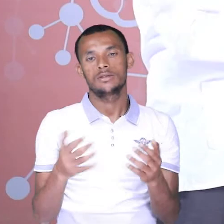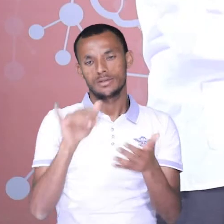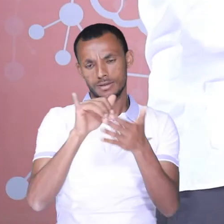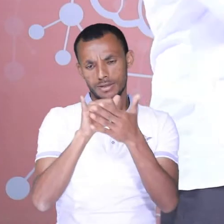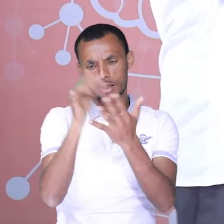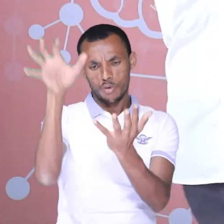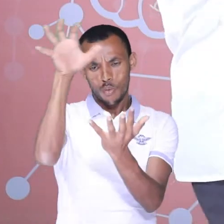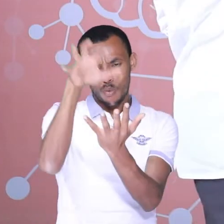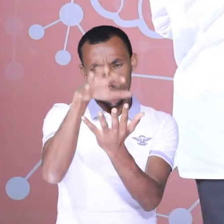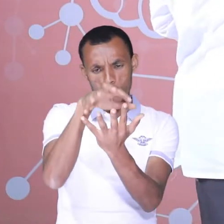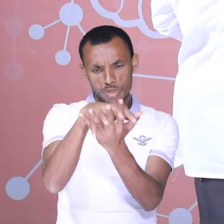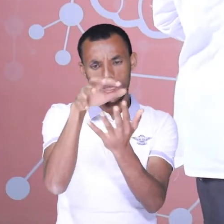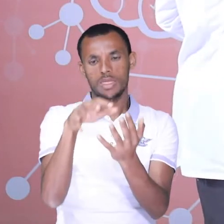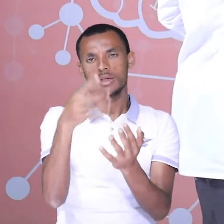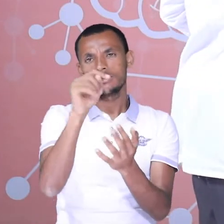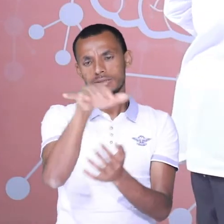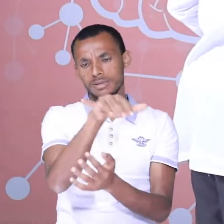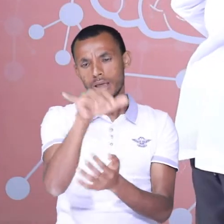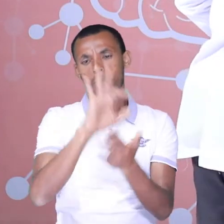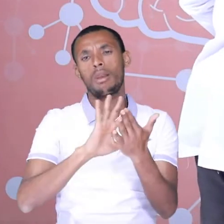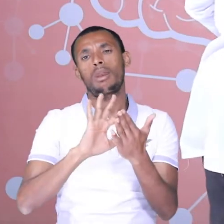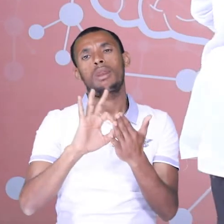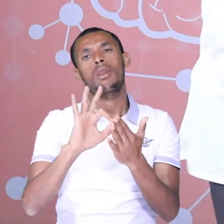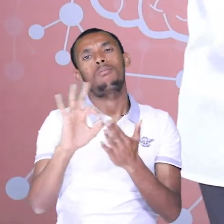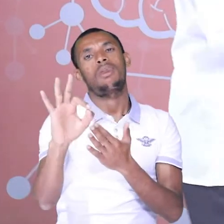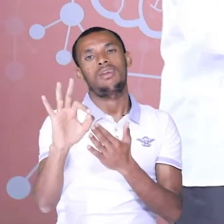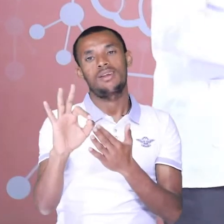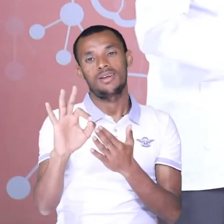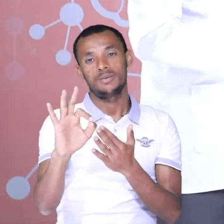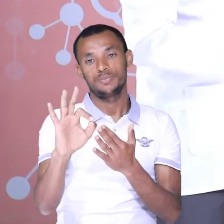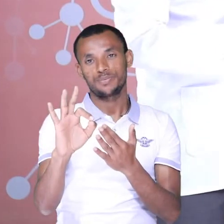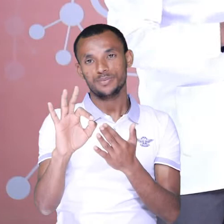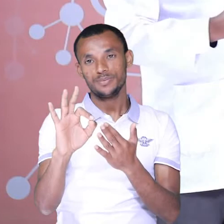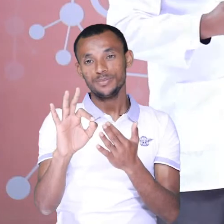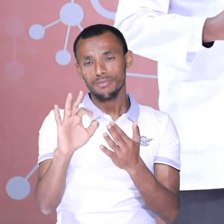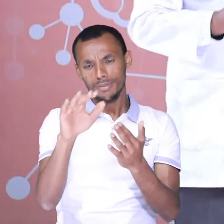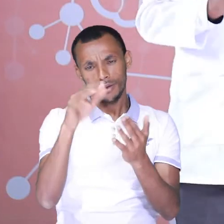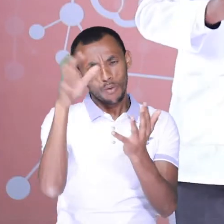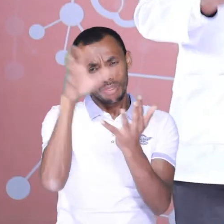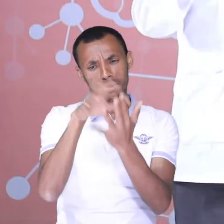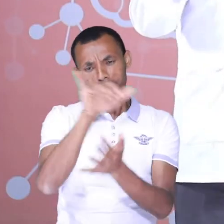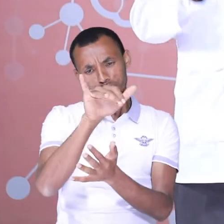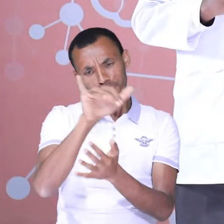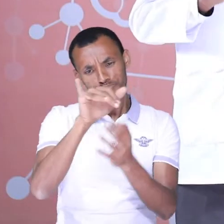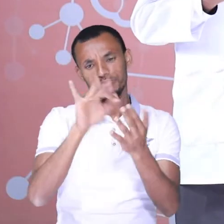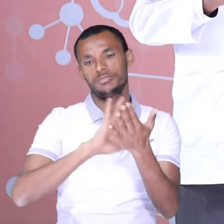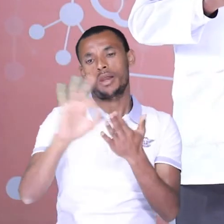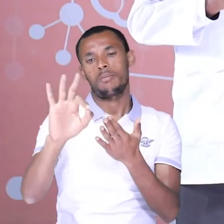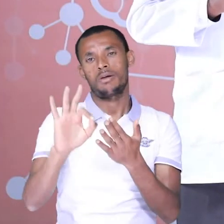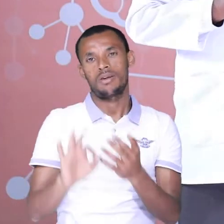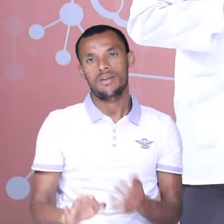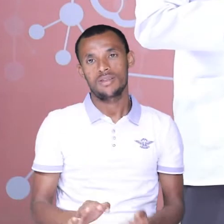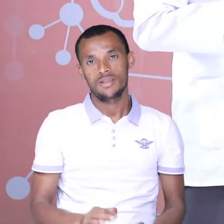that contains the same number of particles. Look, that contains the same number of